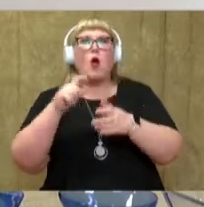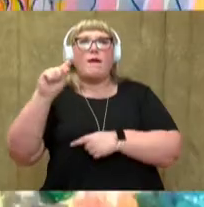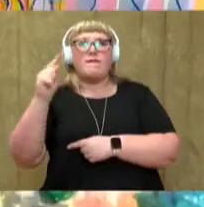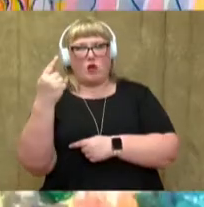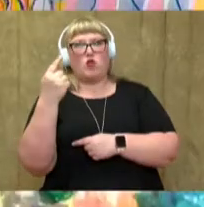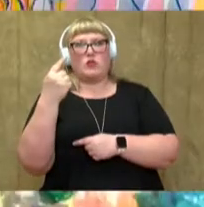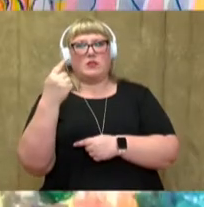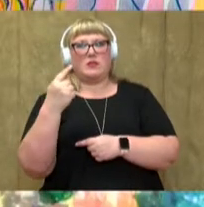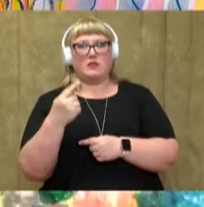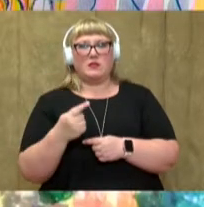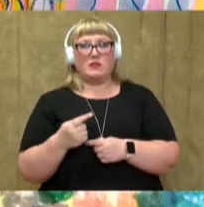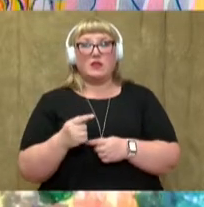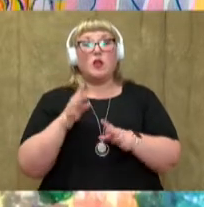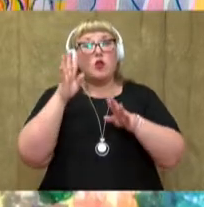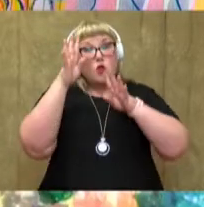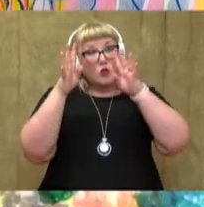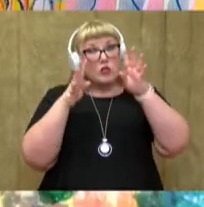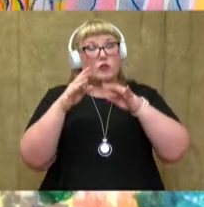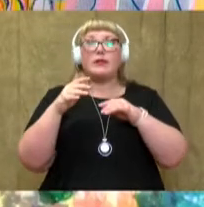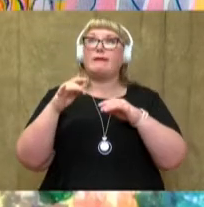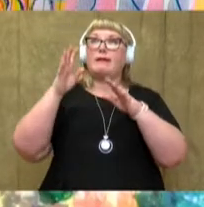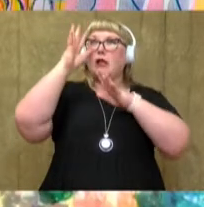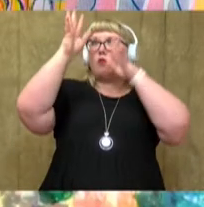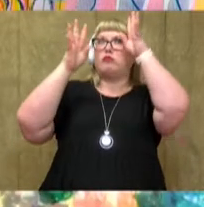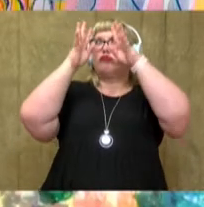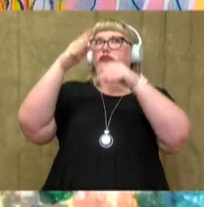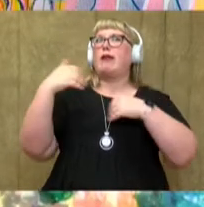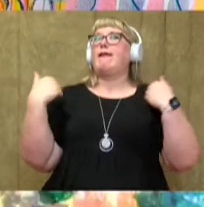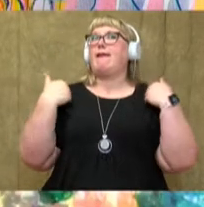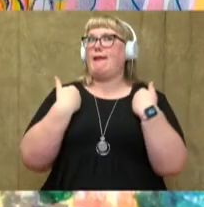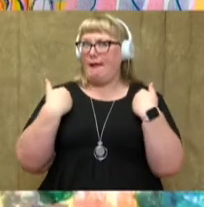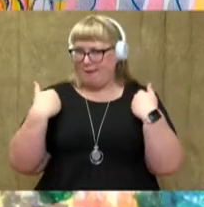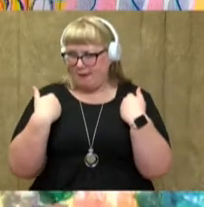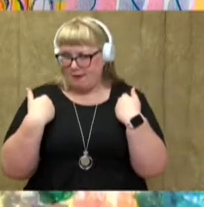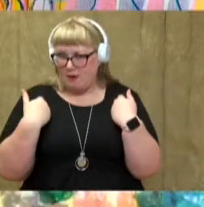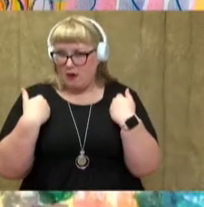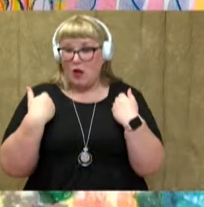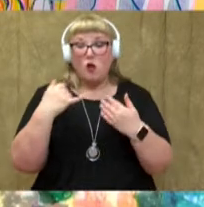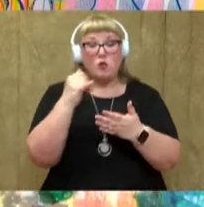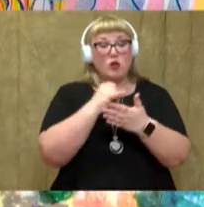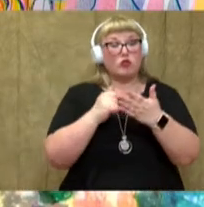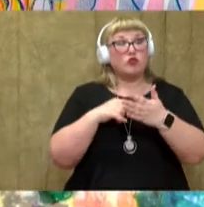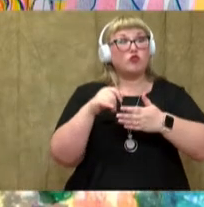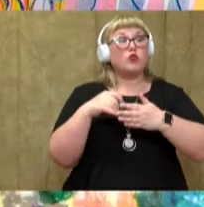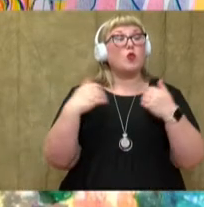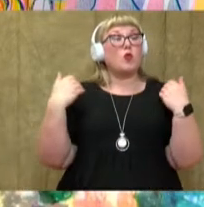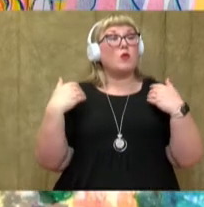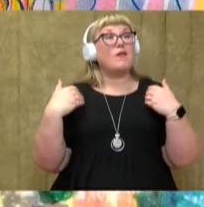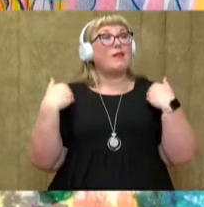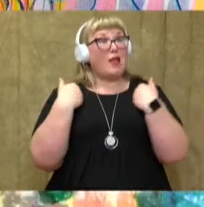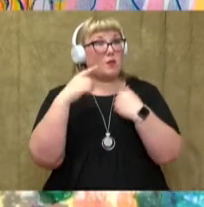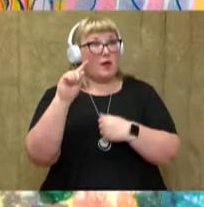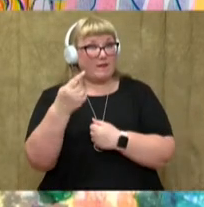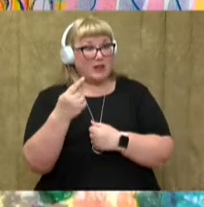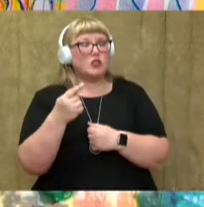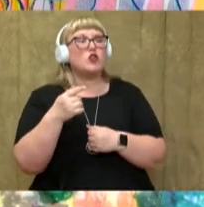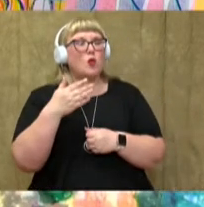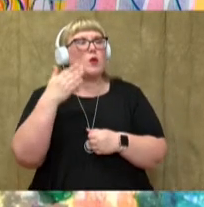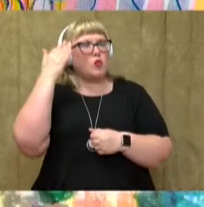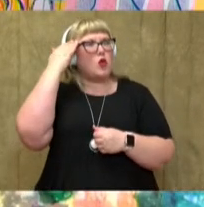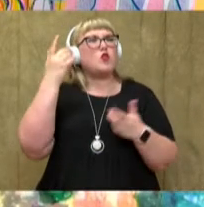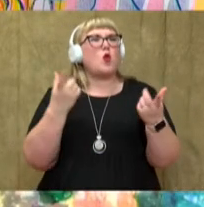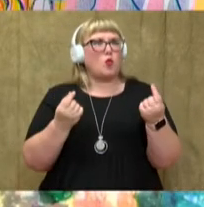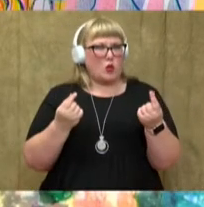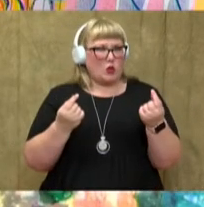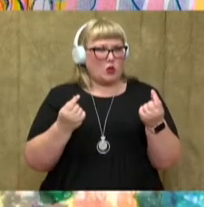students did. He was creating an imaginary animal. So he drew the animal first so he would have a better idea of